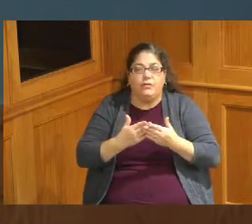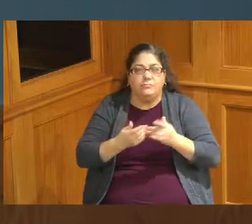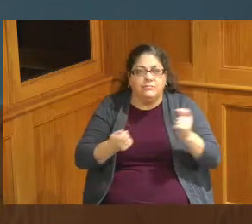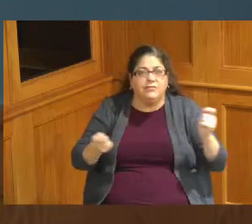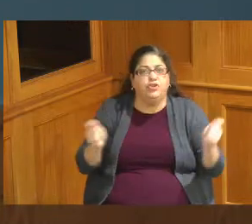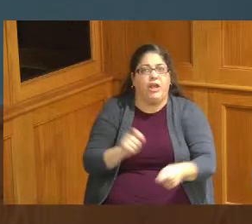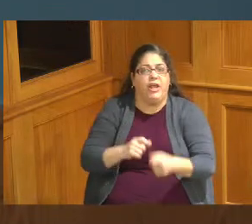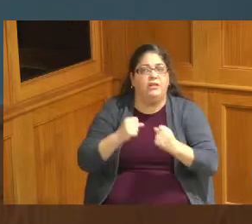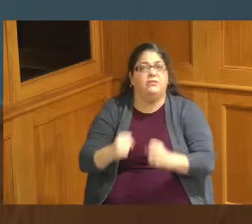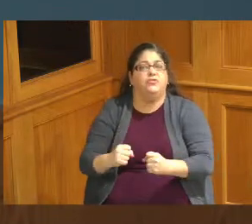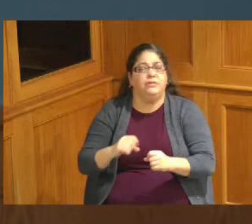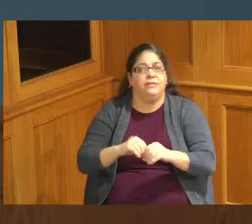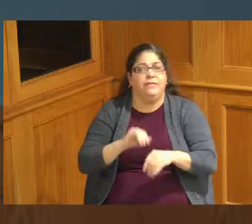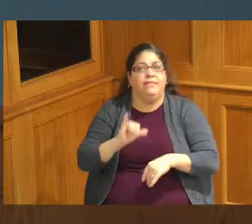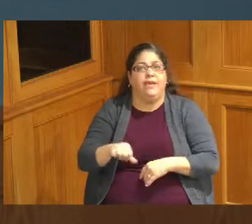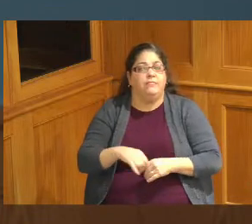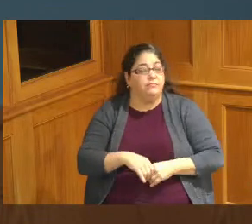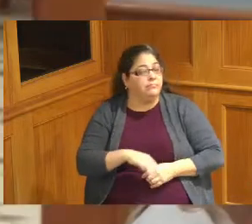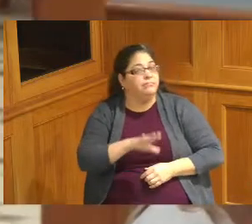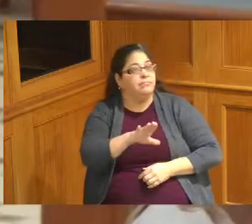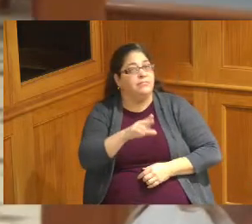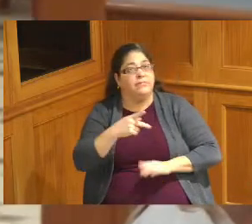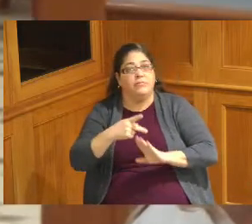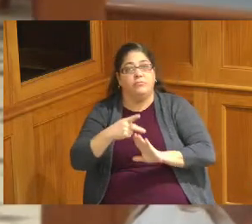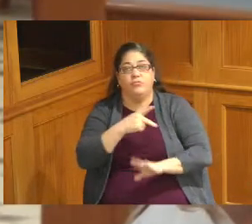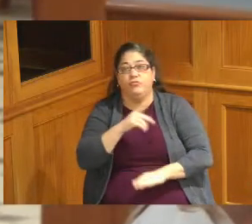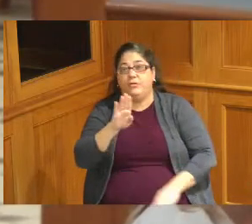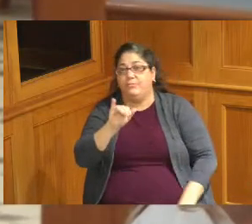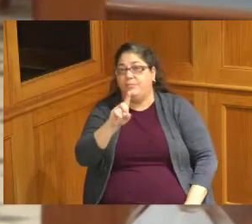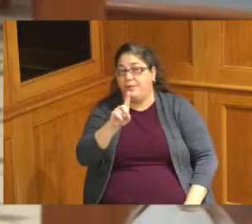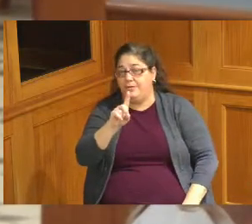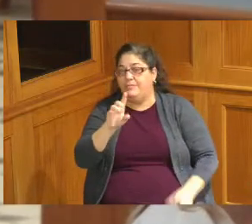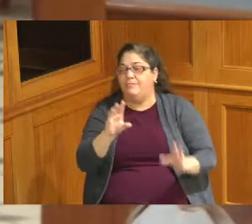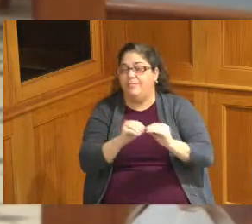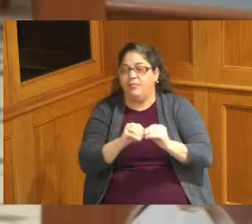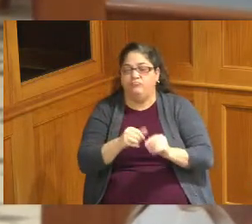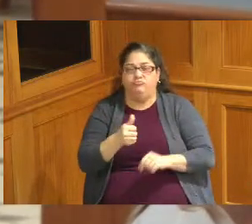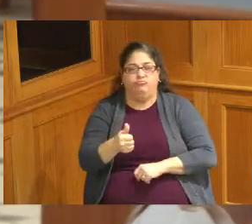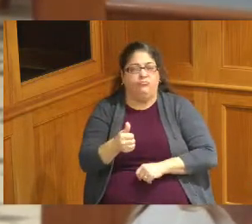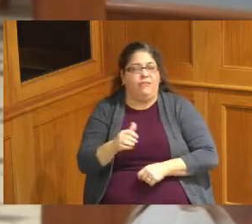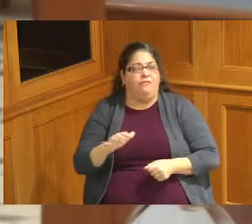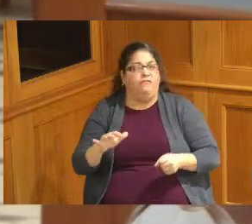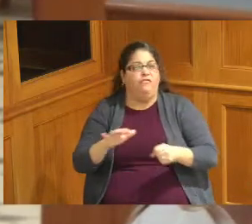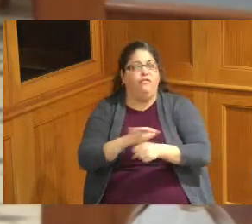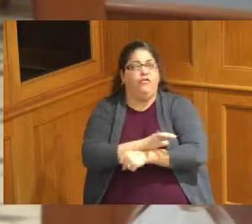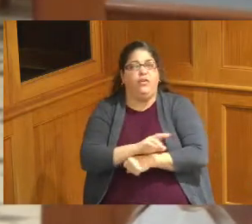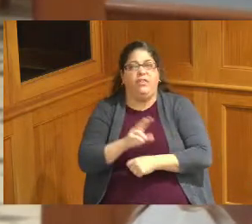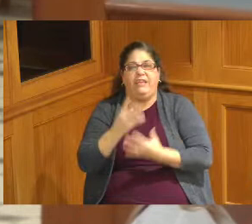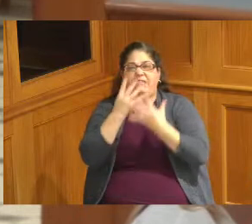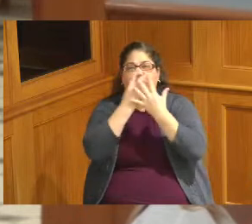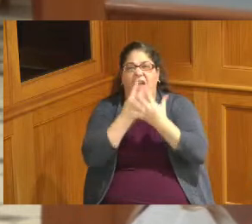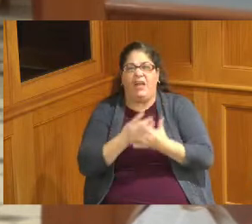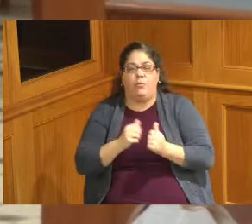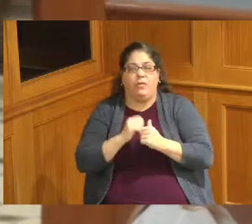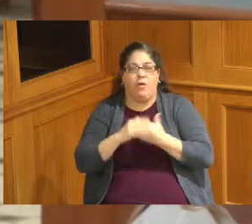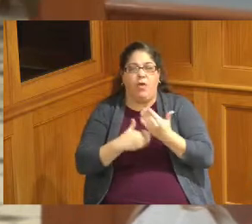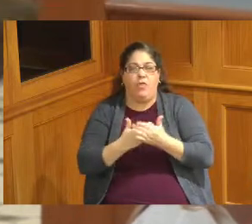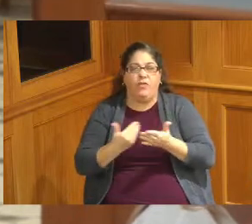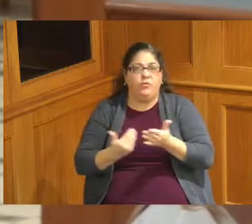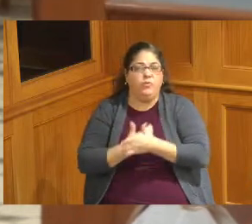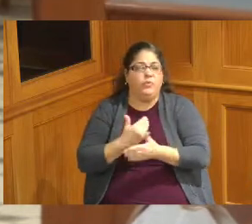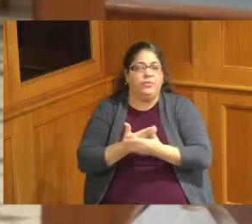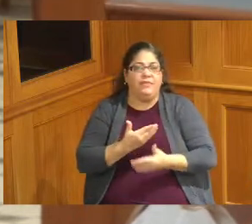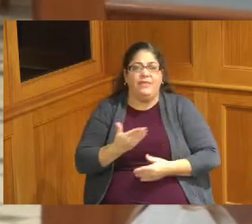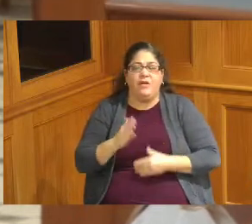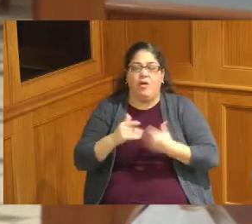think those pre-bid meetings that you saw, those are fully covered, fully vetted with all our new stuff? They have all the